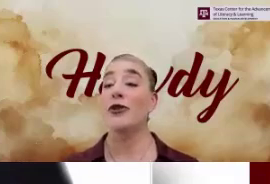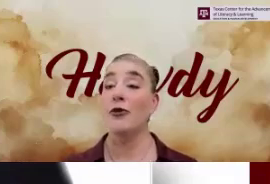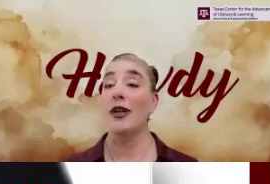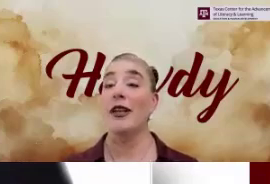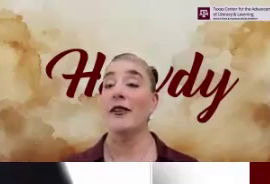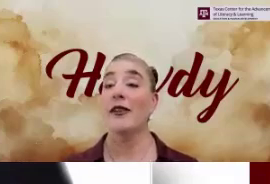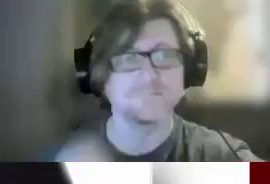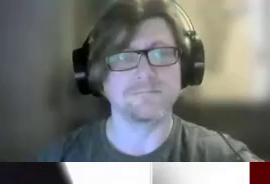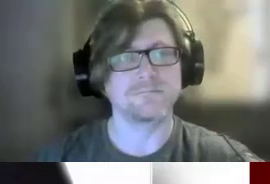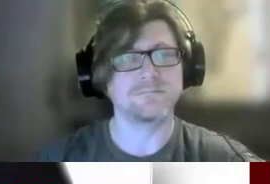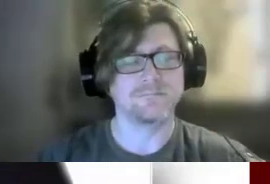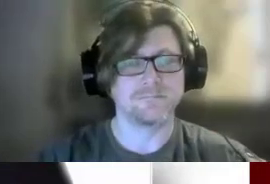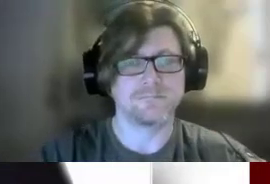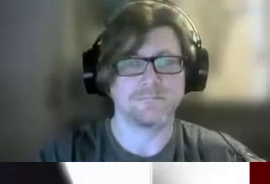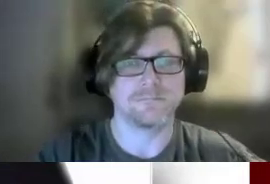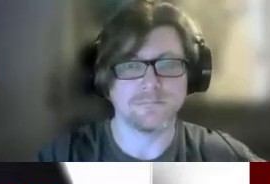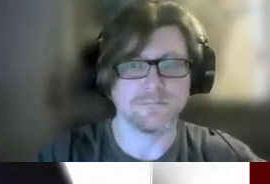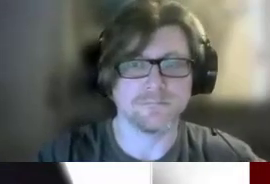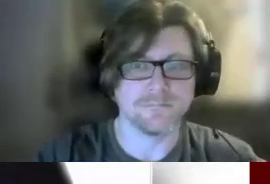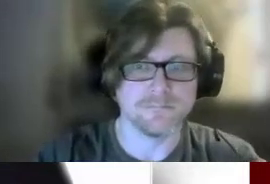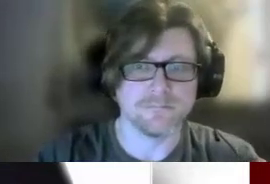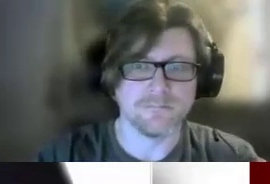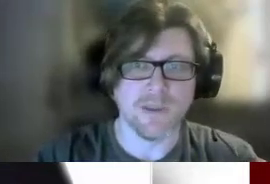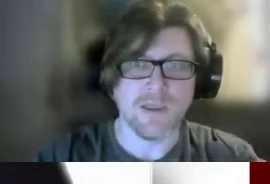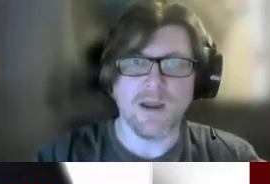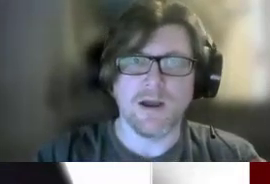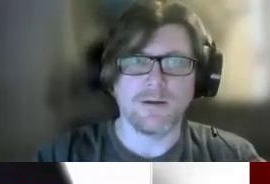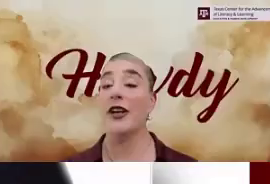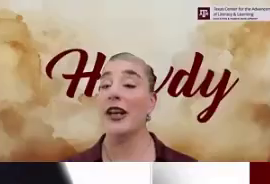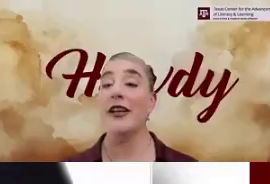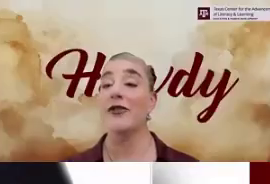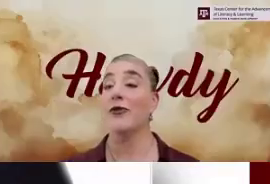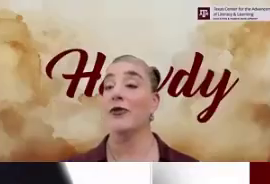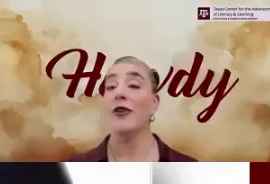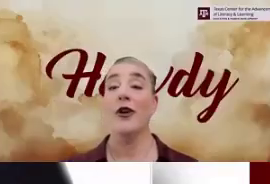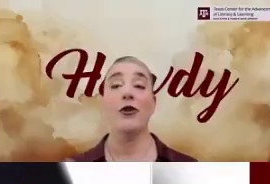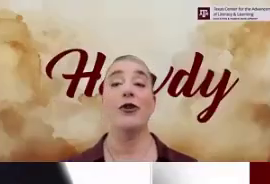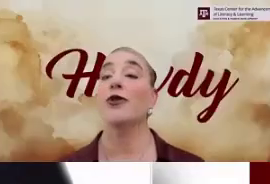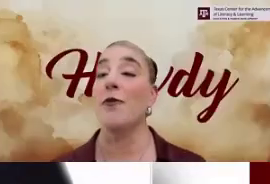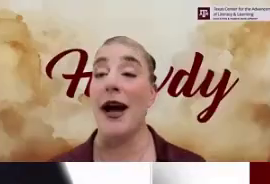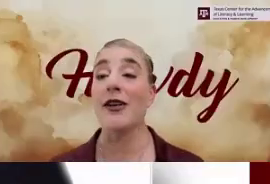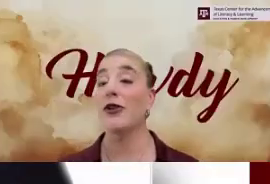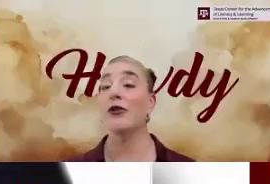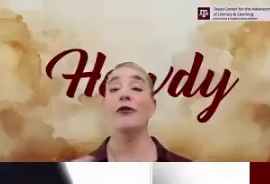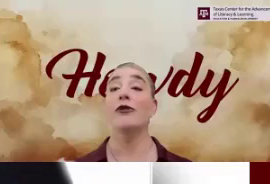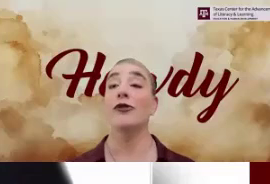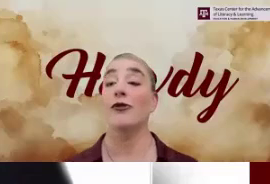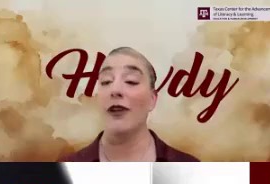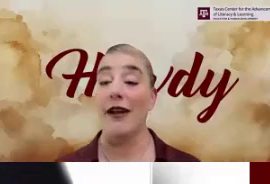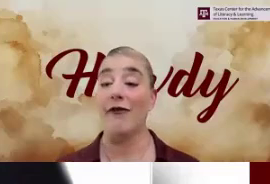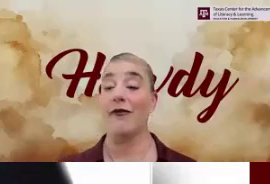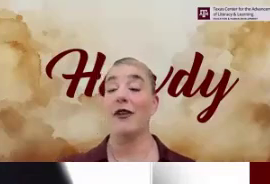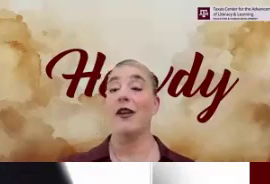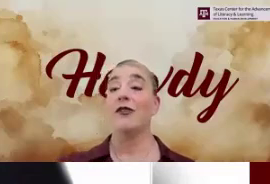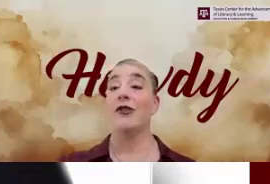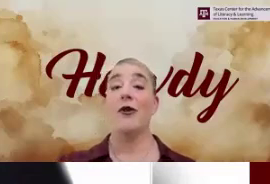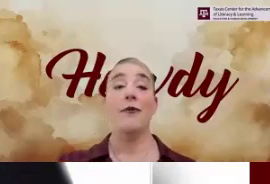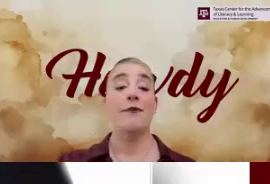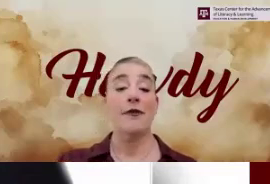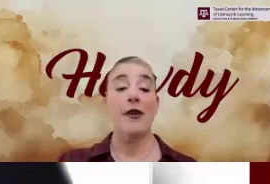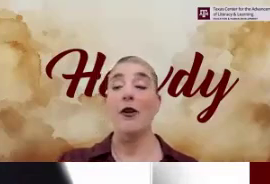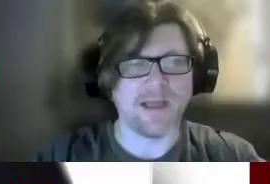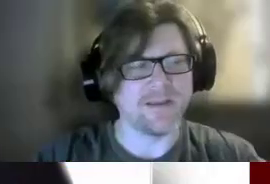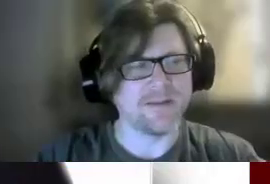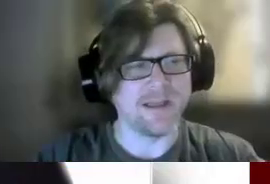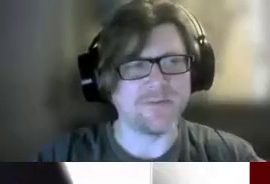watch what you're doing, Mhm. you're going to lose your life, not just your hand or hurt your back. You're going to lose your life.